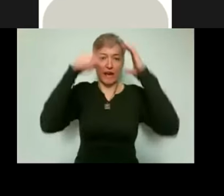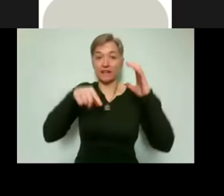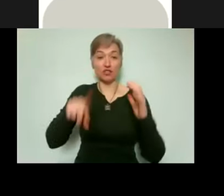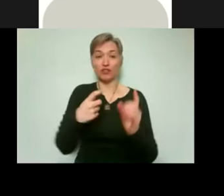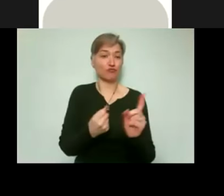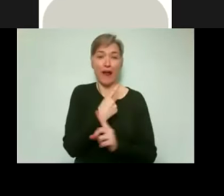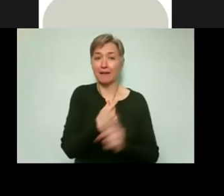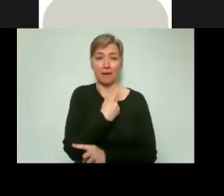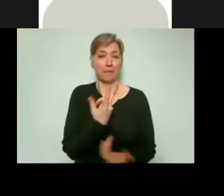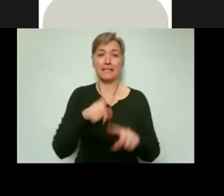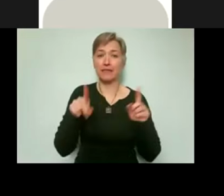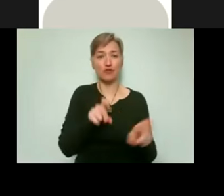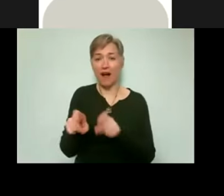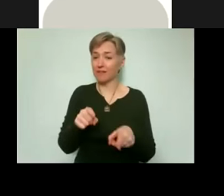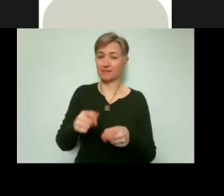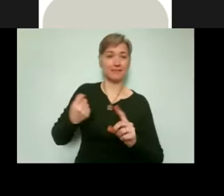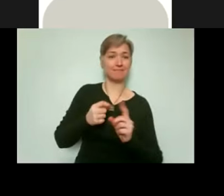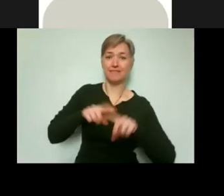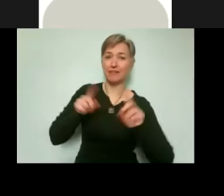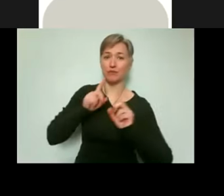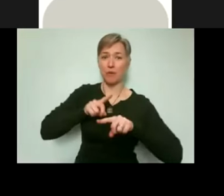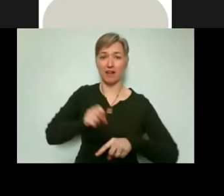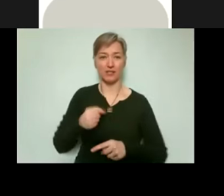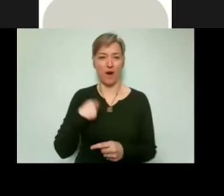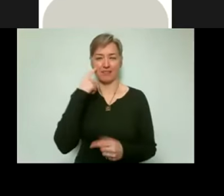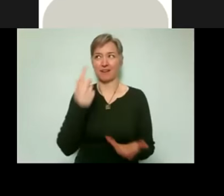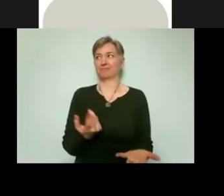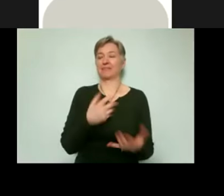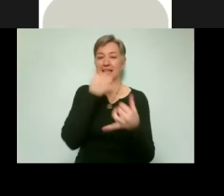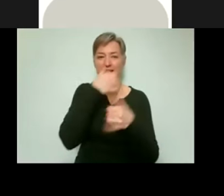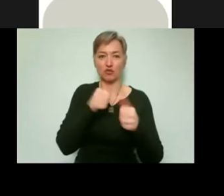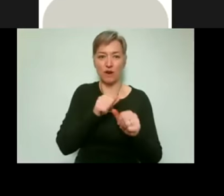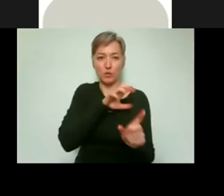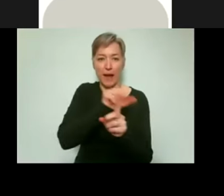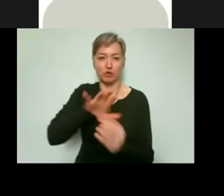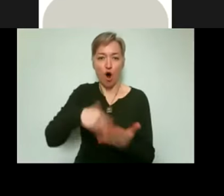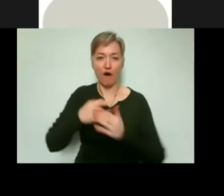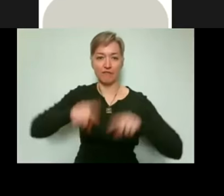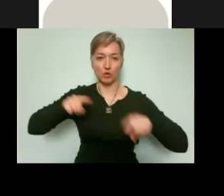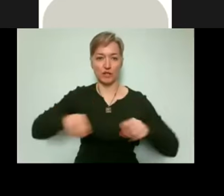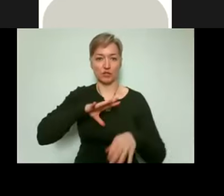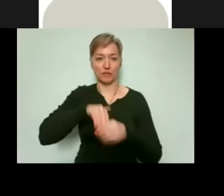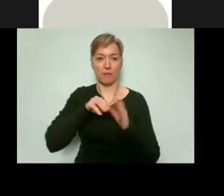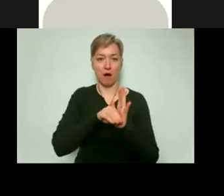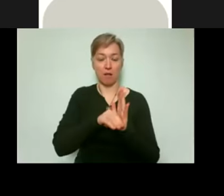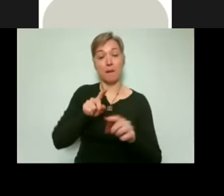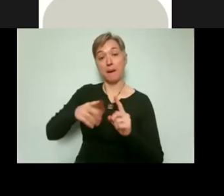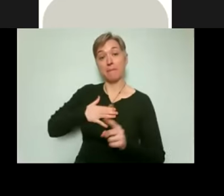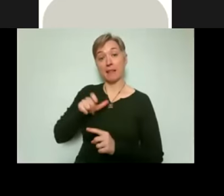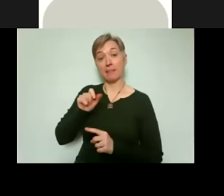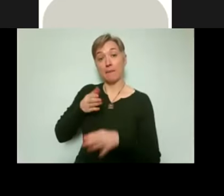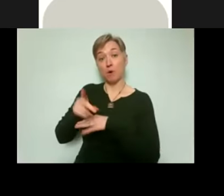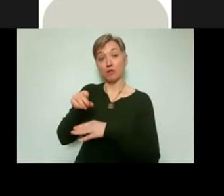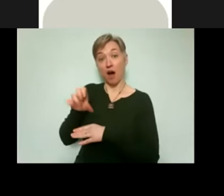from trial to trial. So this seemed to me like a bit of a fool's errand to try to capture all of these fluctuations. But the postdocs in my lab, this was led by